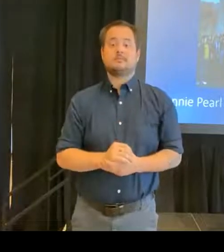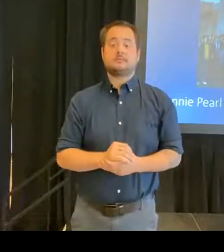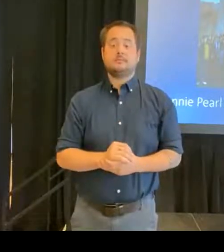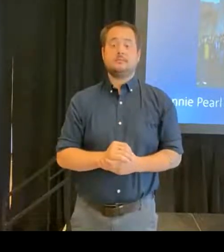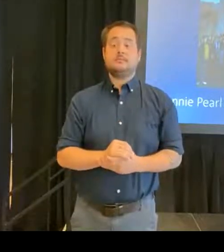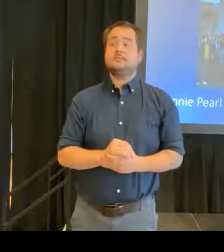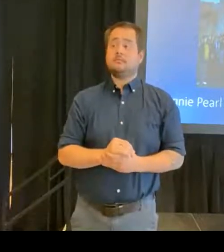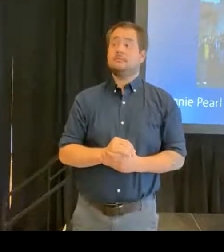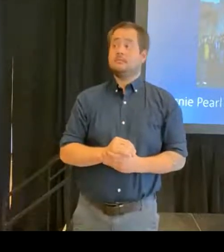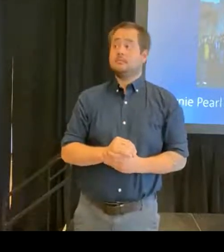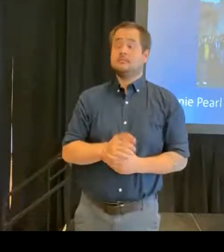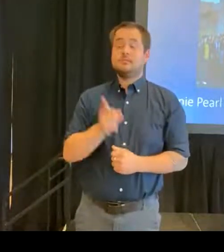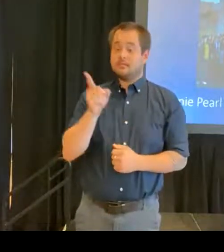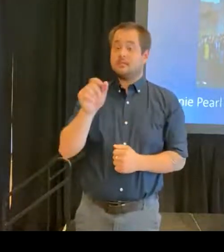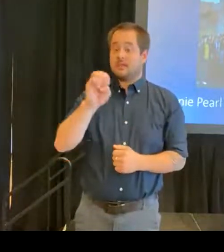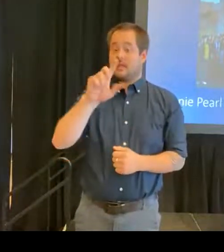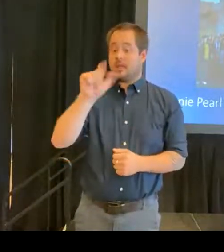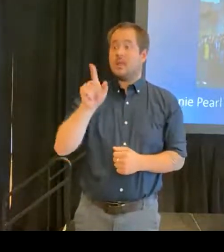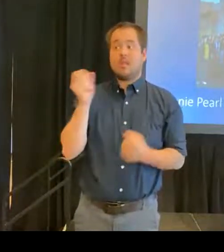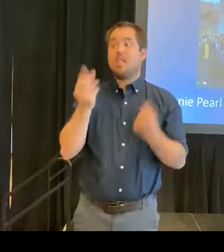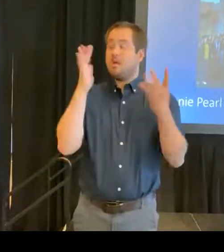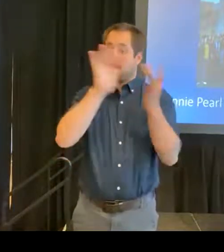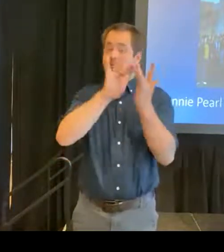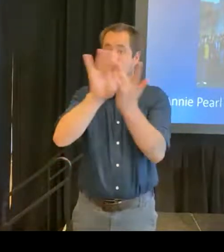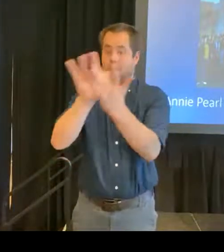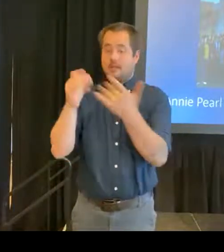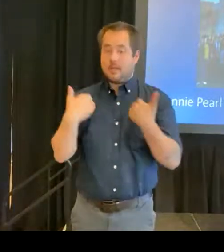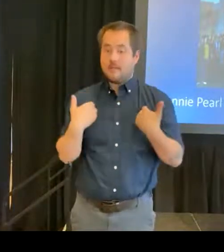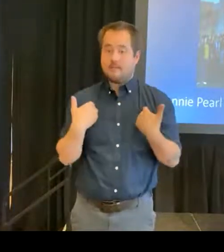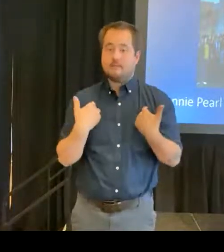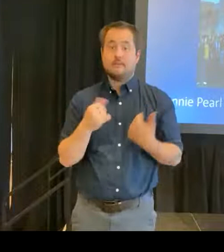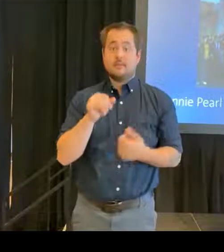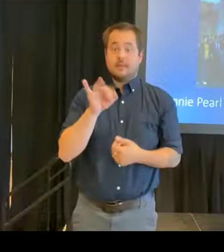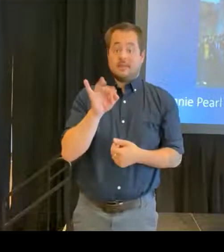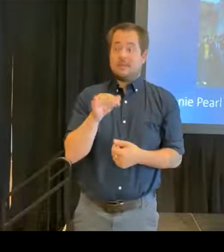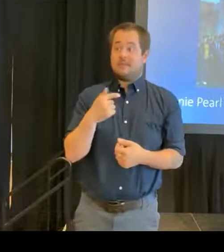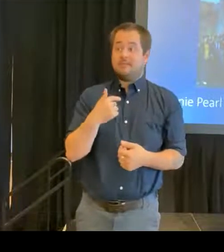She had a lot of contacts and stuff. If it hadn't been for